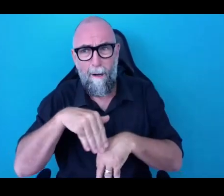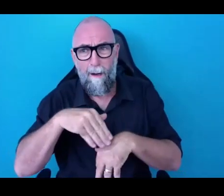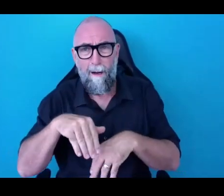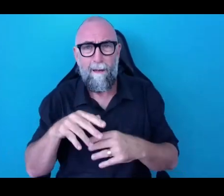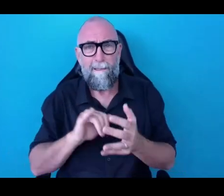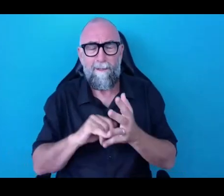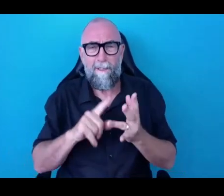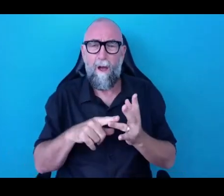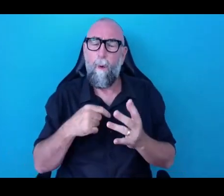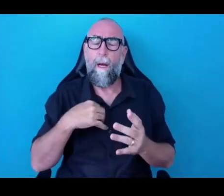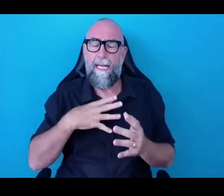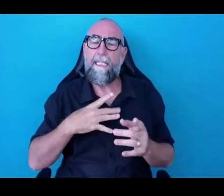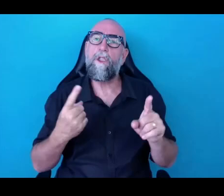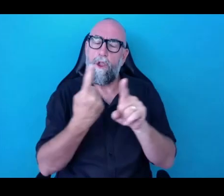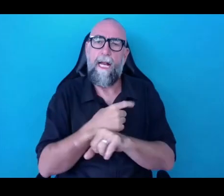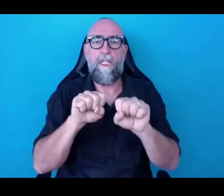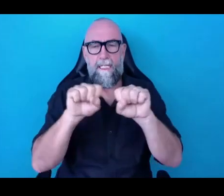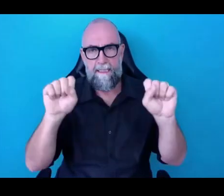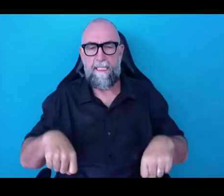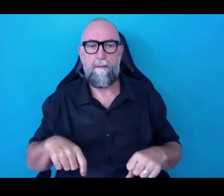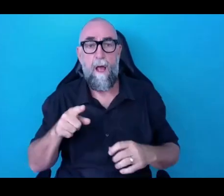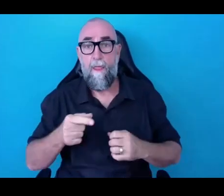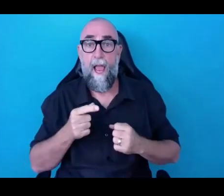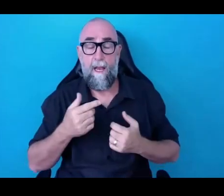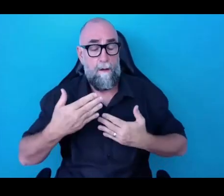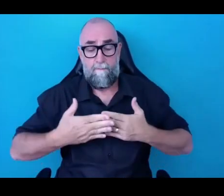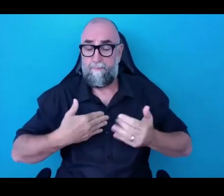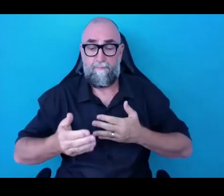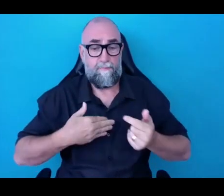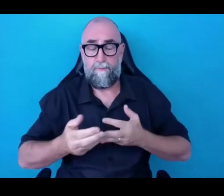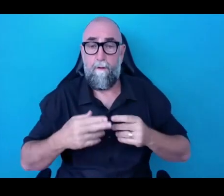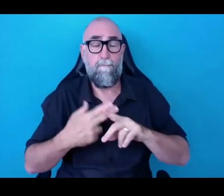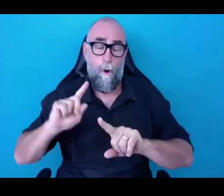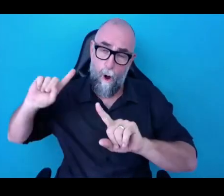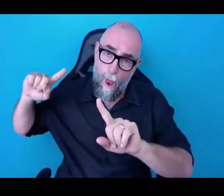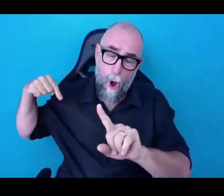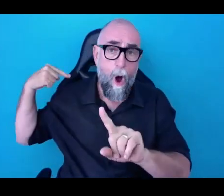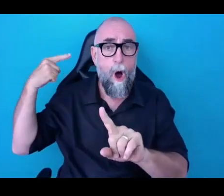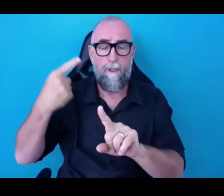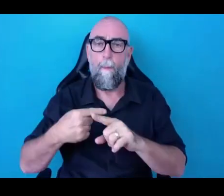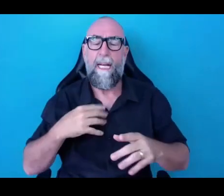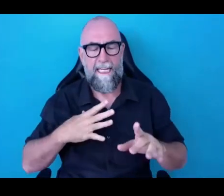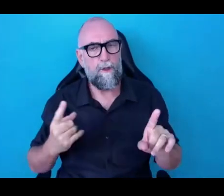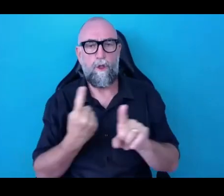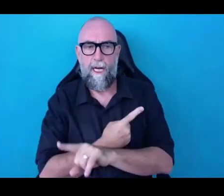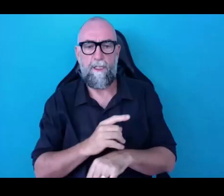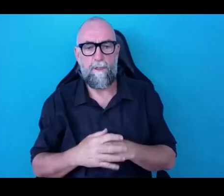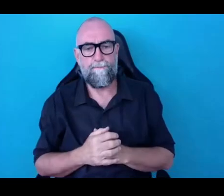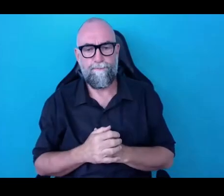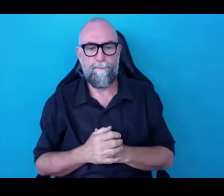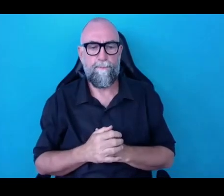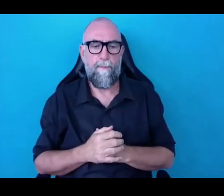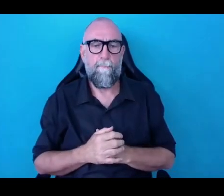time. Yeah. Thank you. And like you said, the importance of having all of that recorded is incredible. Can you